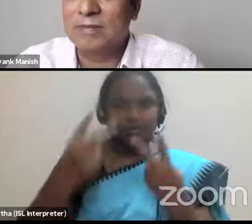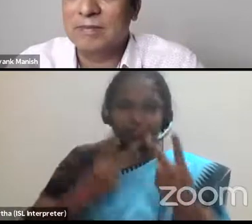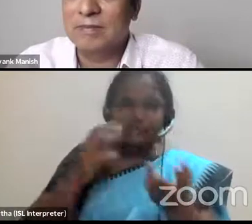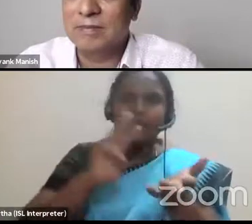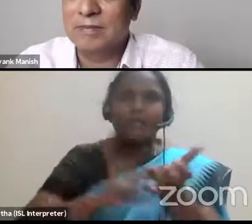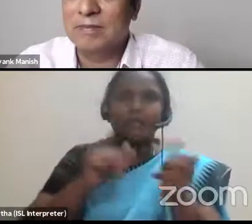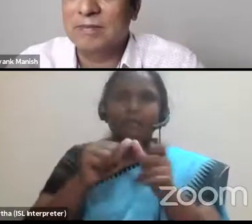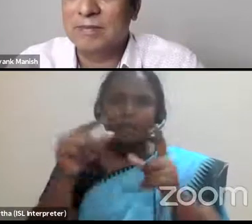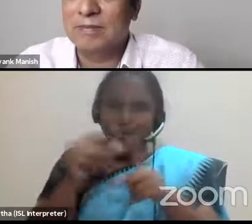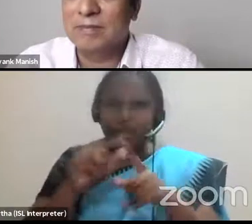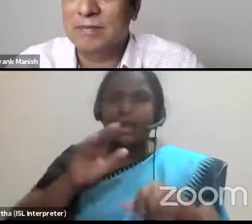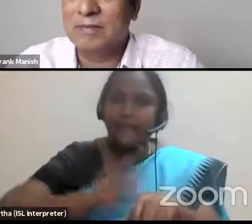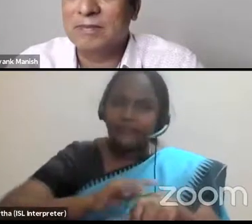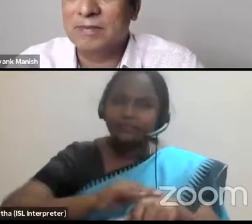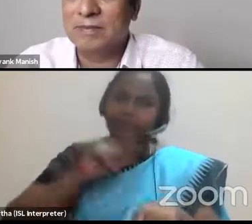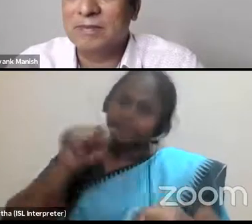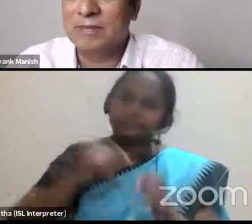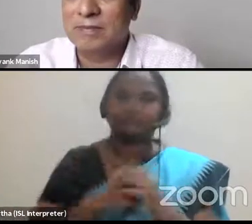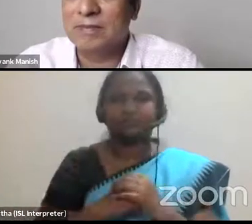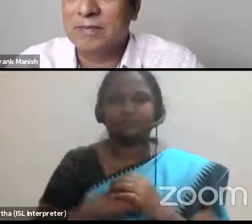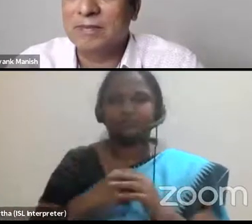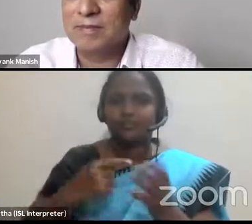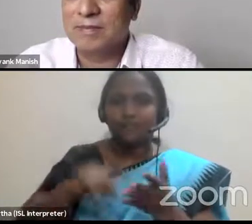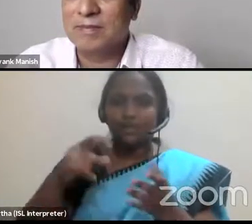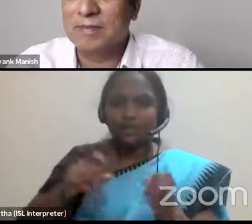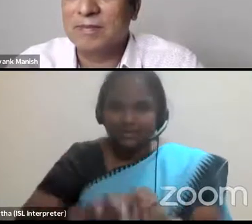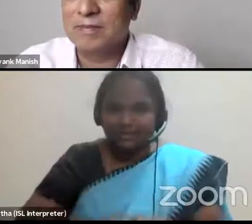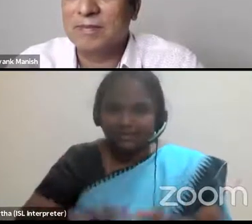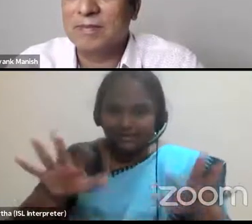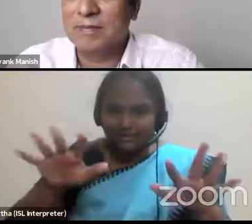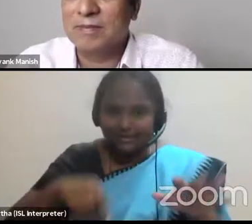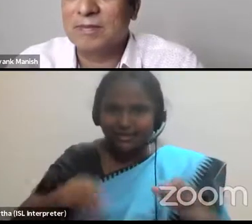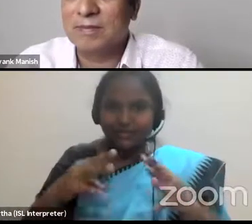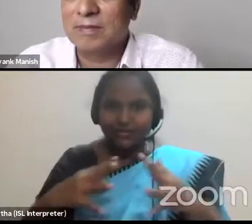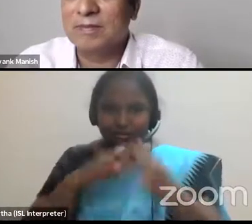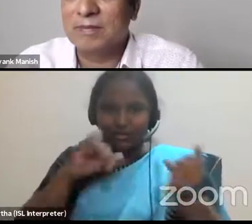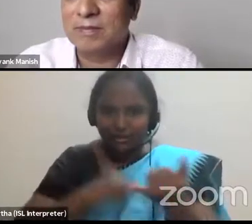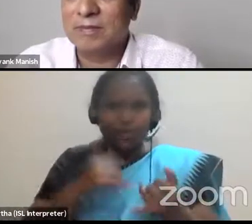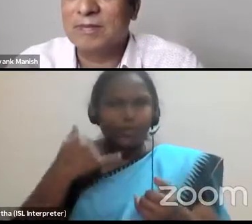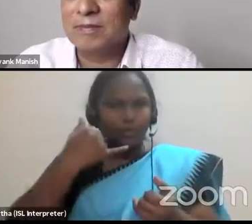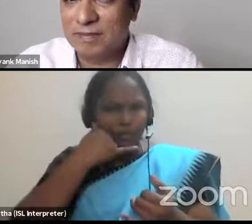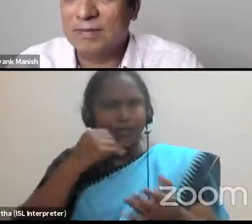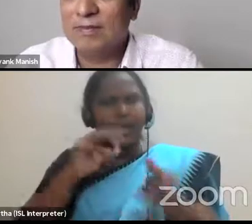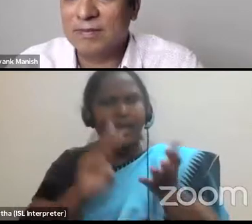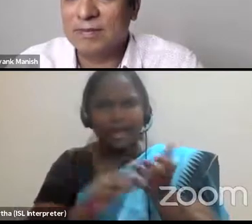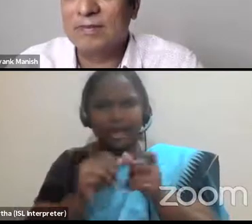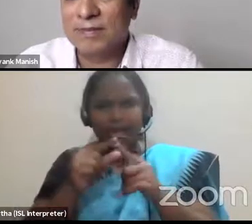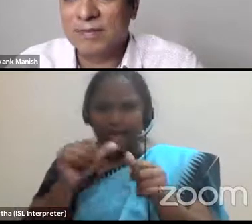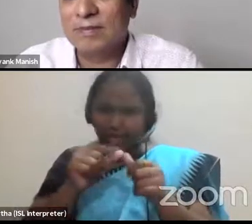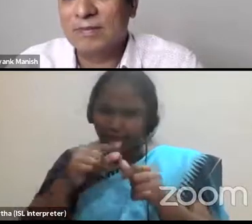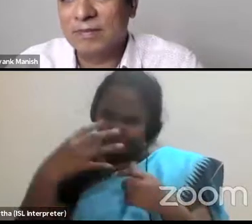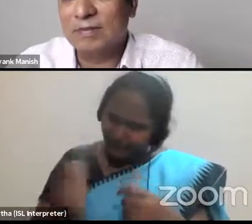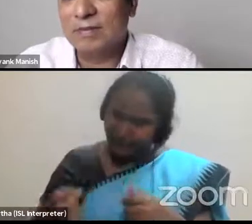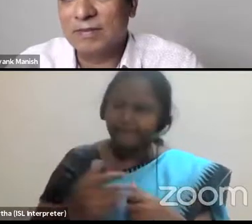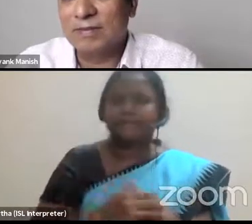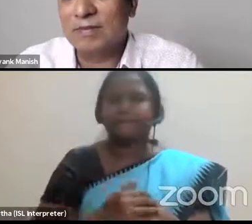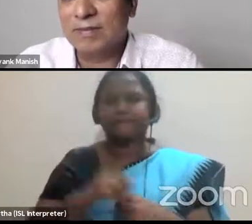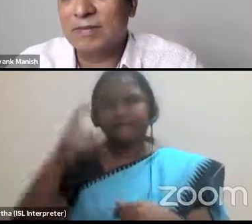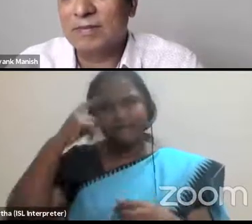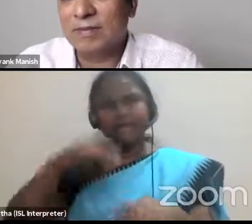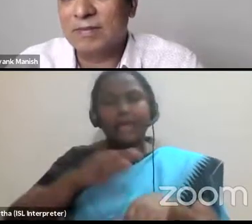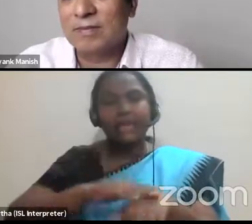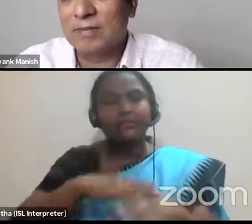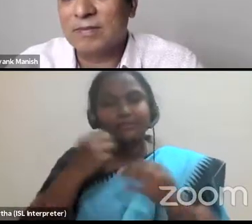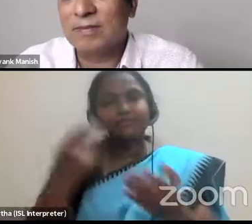to experience that, but you can. Right now, they're launching this website in the mobile app, so you can actually kind of experience this from your